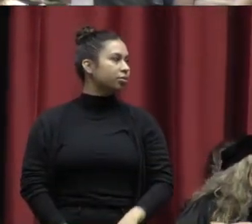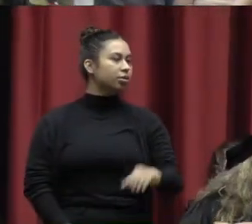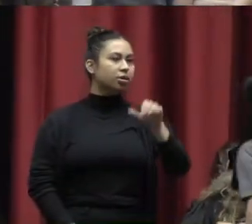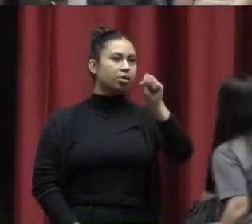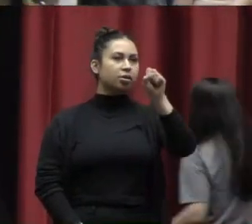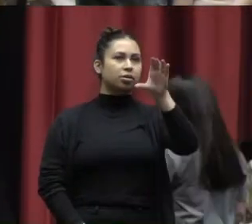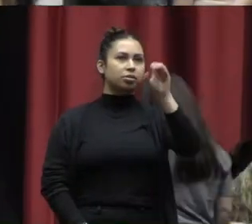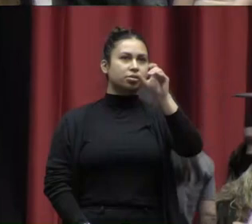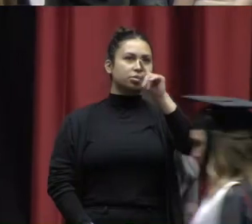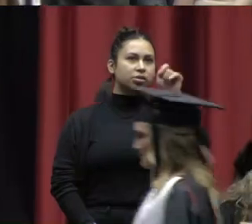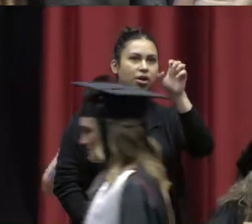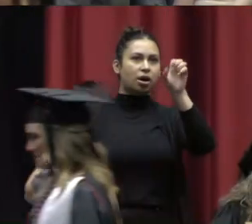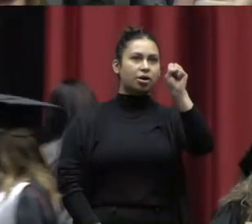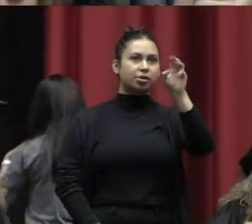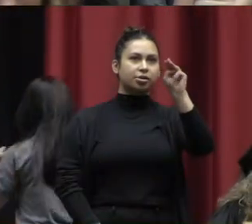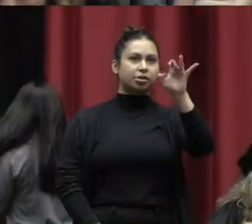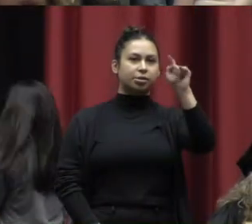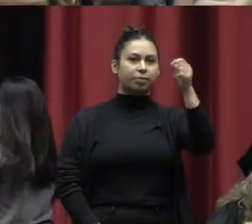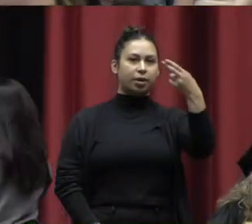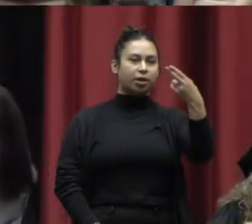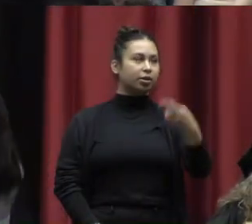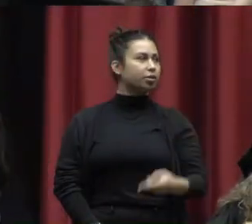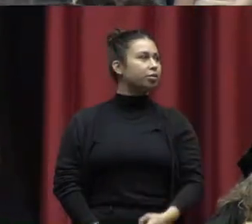Scott Smith.